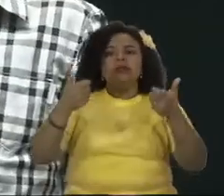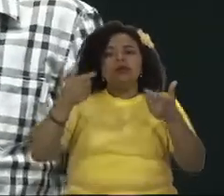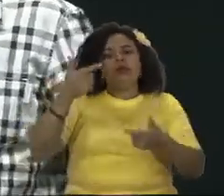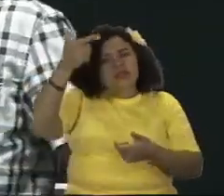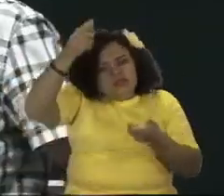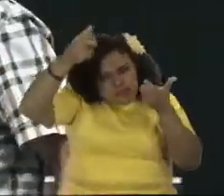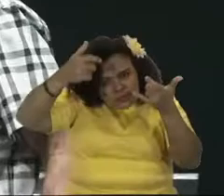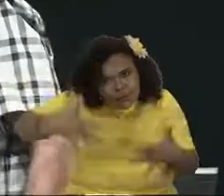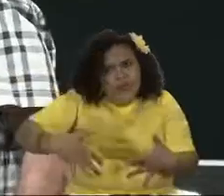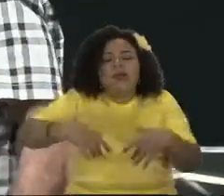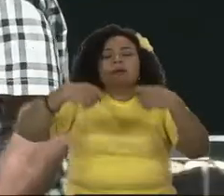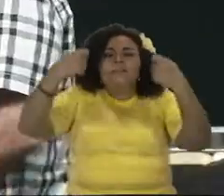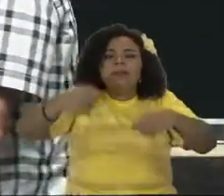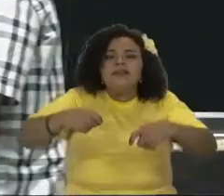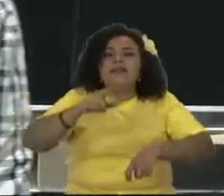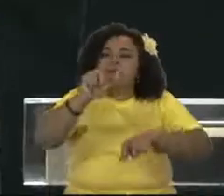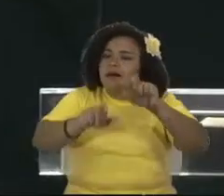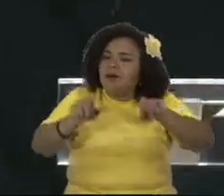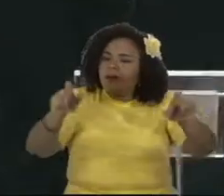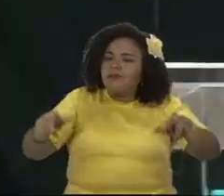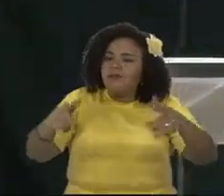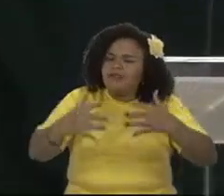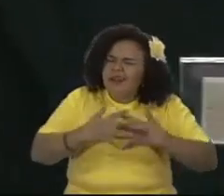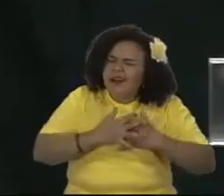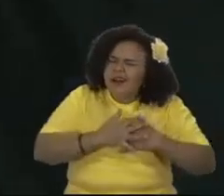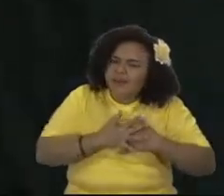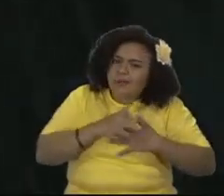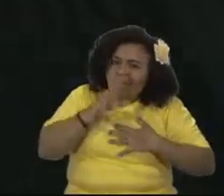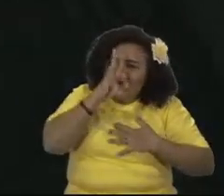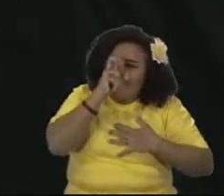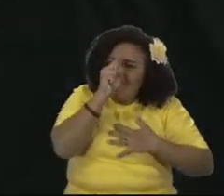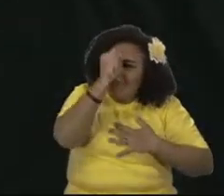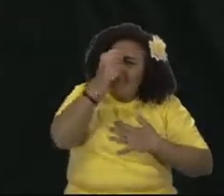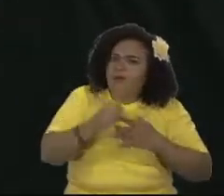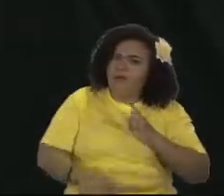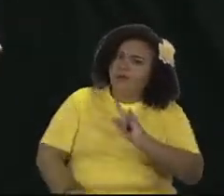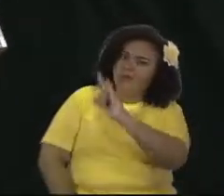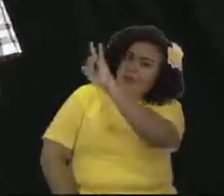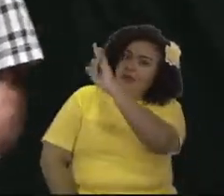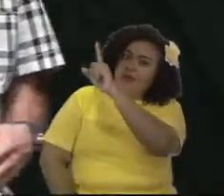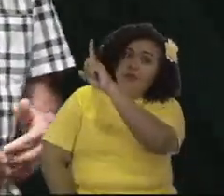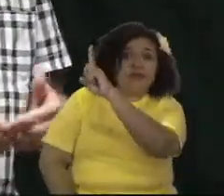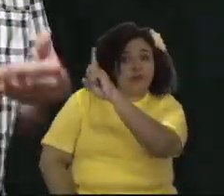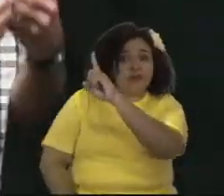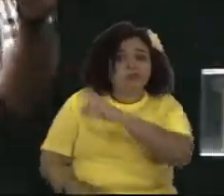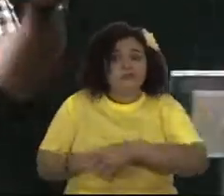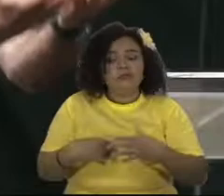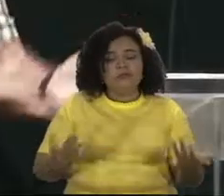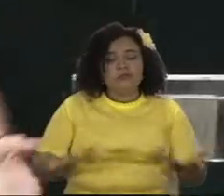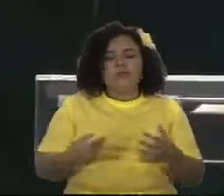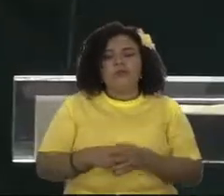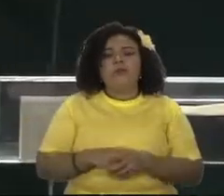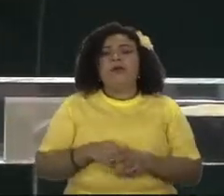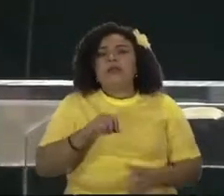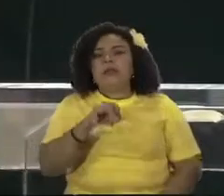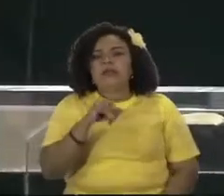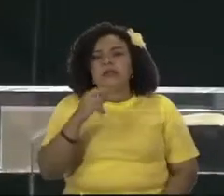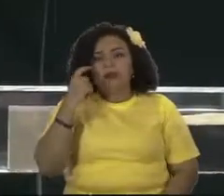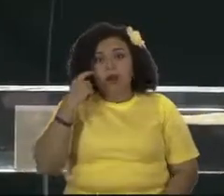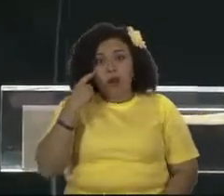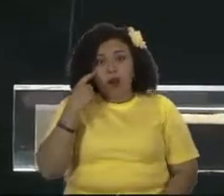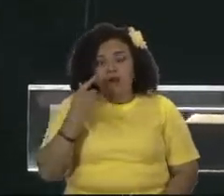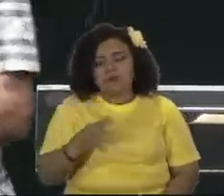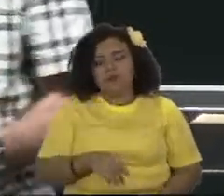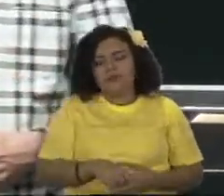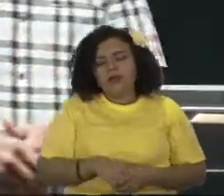And our first priority as a church is not to love the church. It is not love your husband. It's